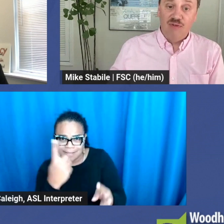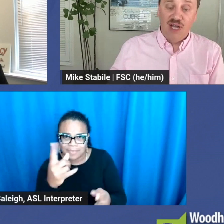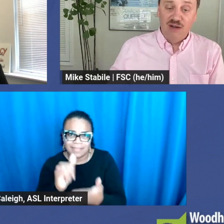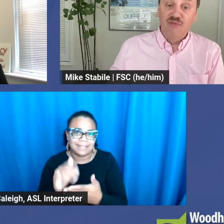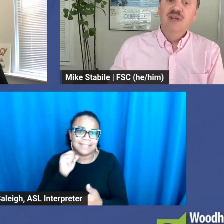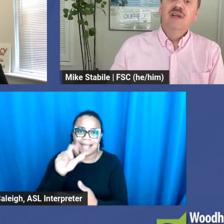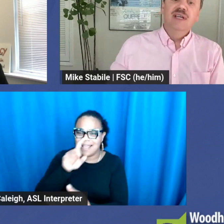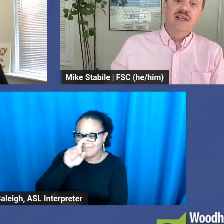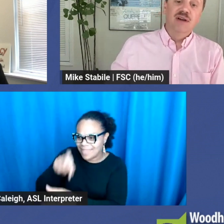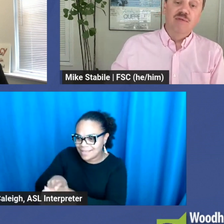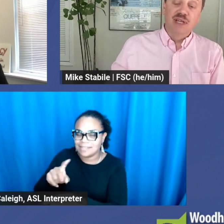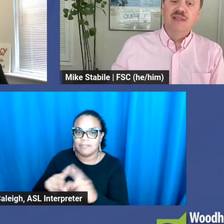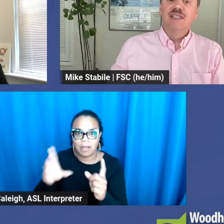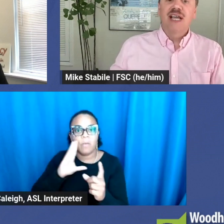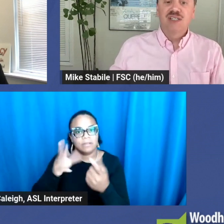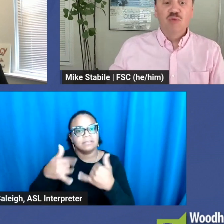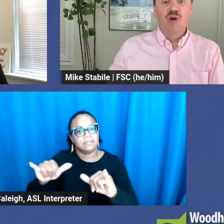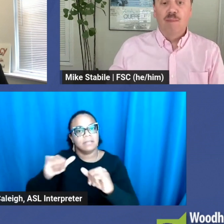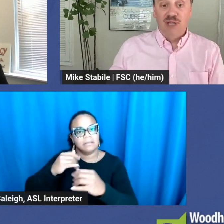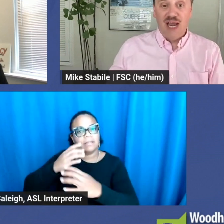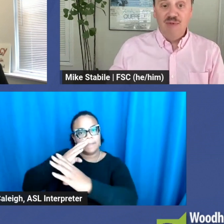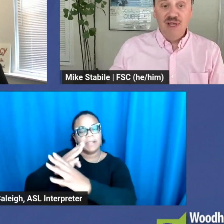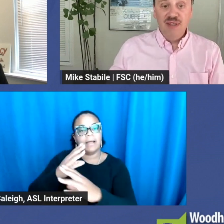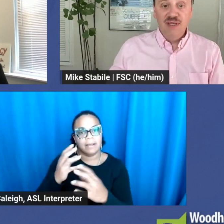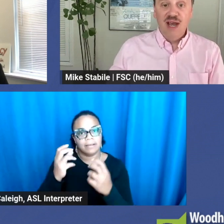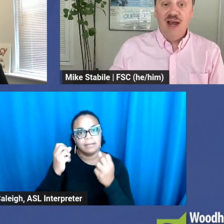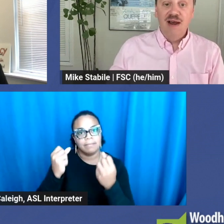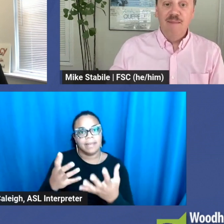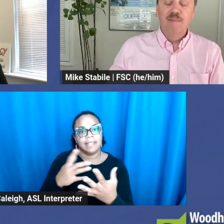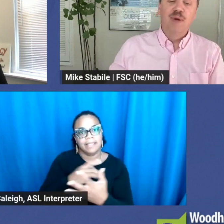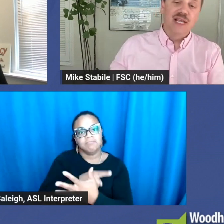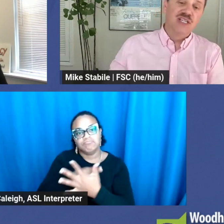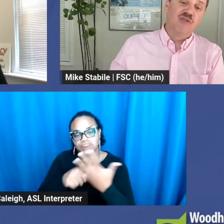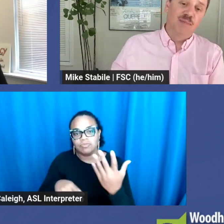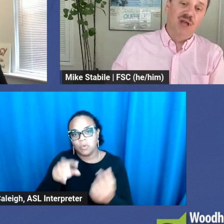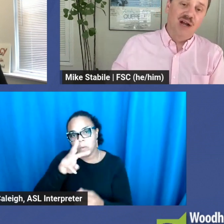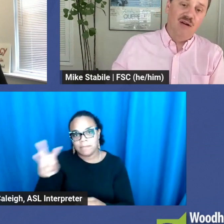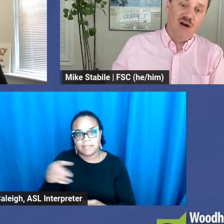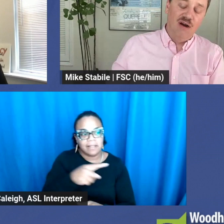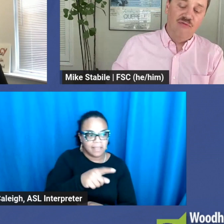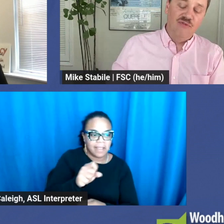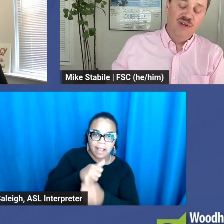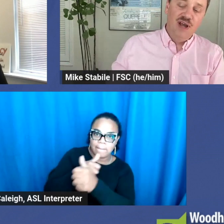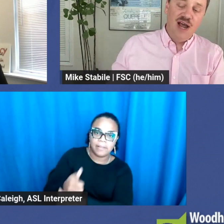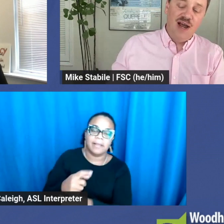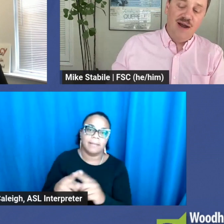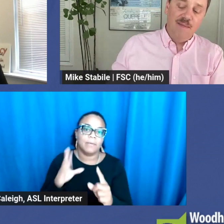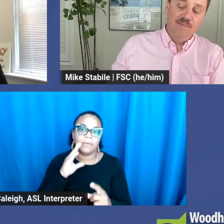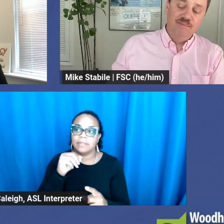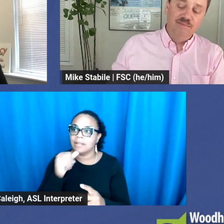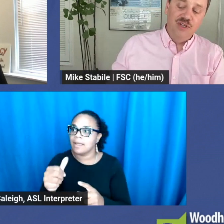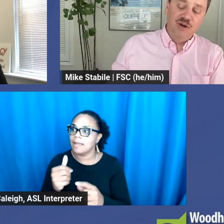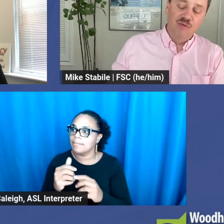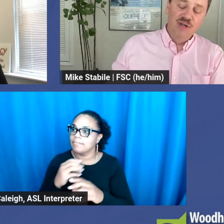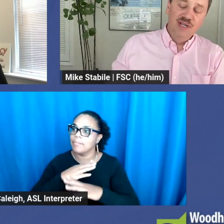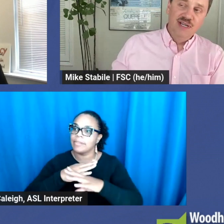block off a lot of, that sites will comply with, but isn't going to block off,